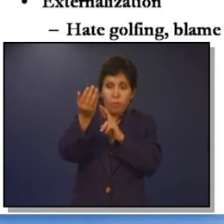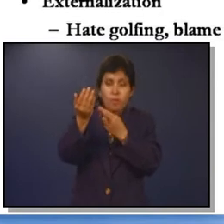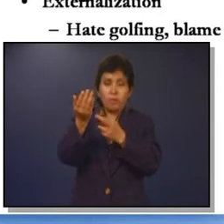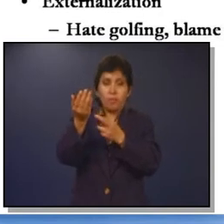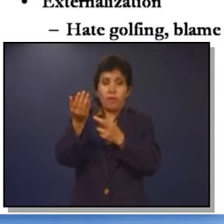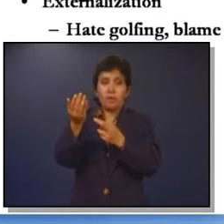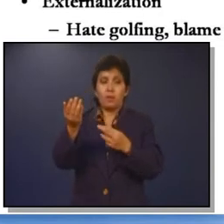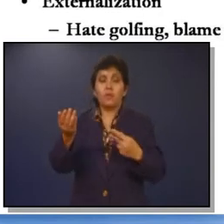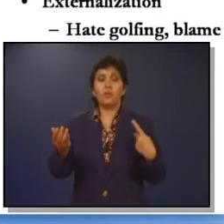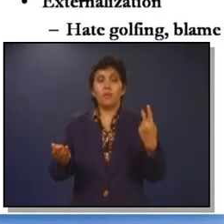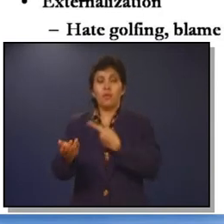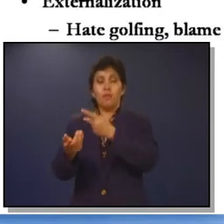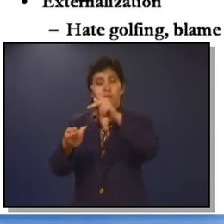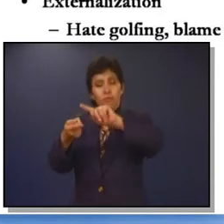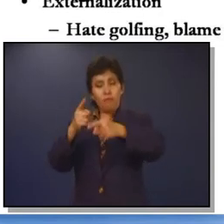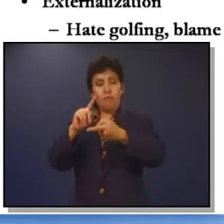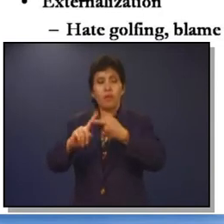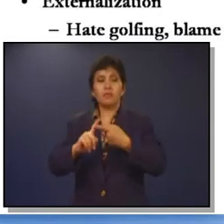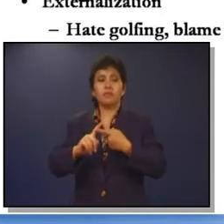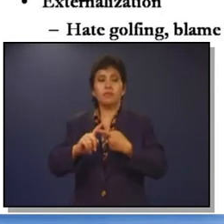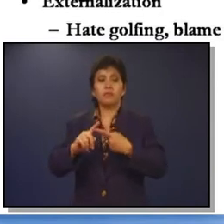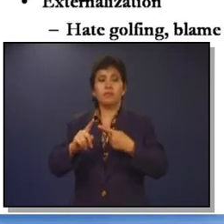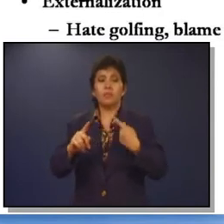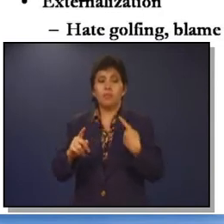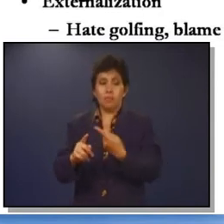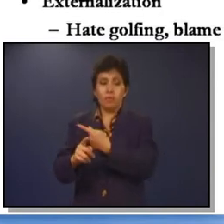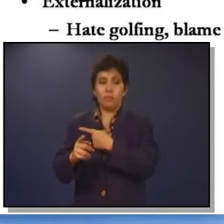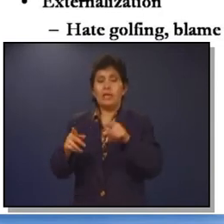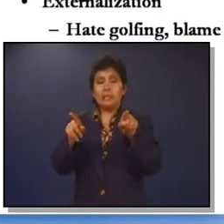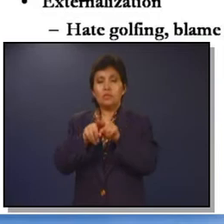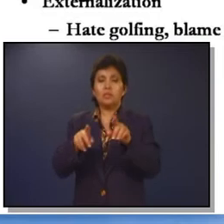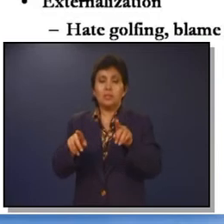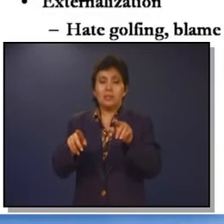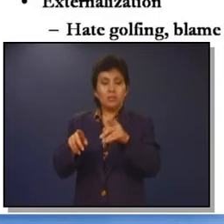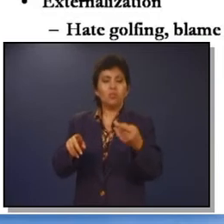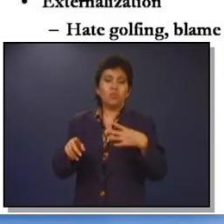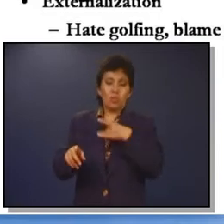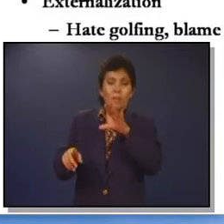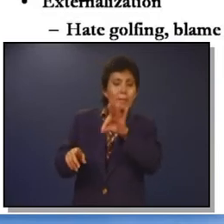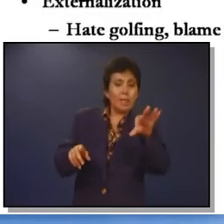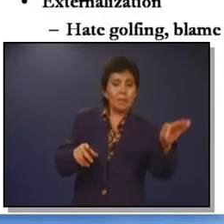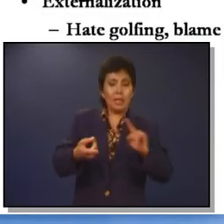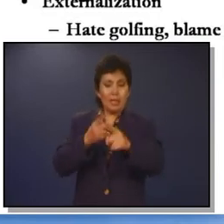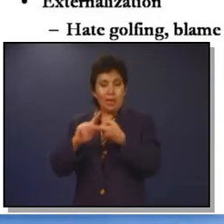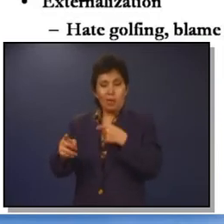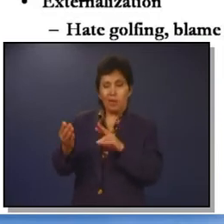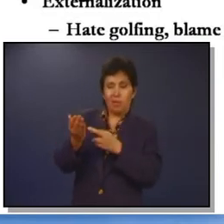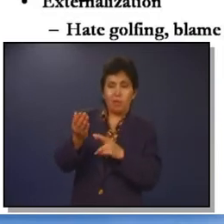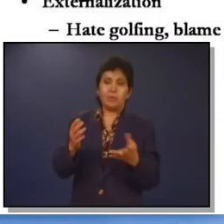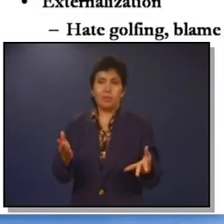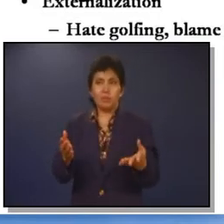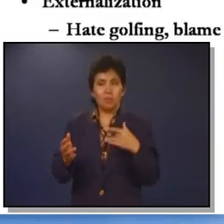be friends with those like us, okay? We don't be friends with those that are not like us, okay? And that's why they